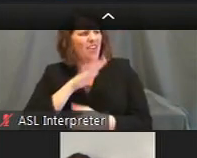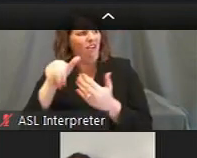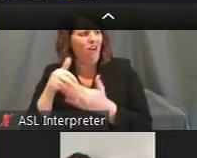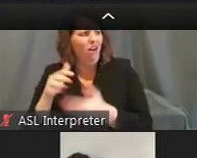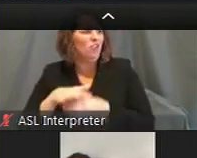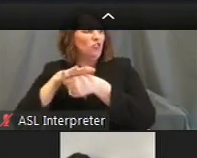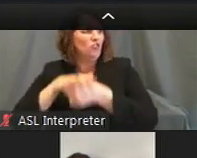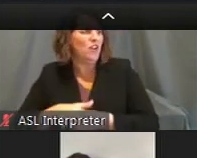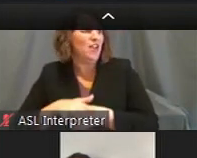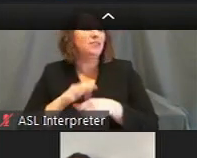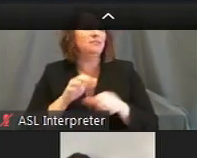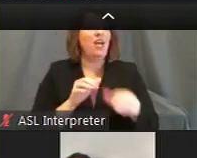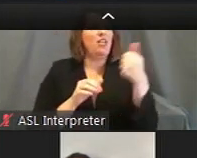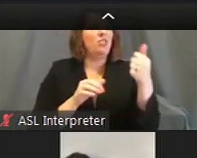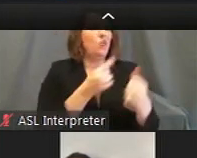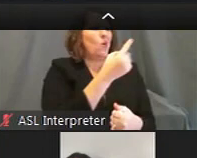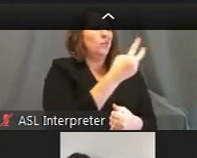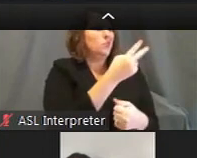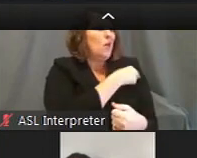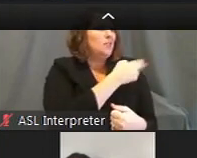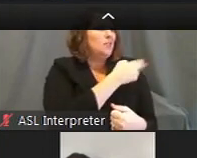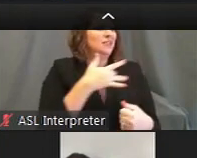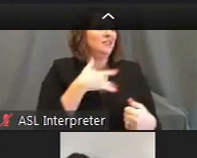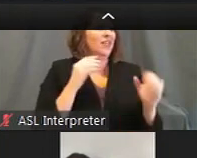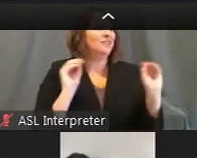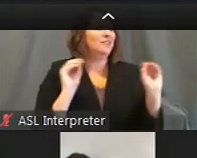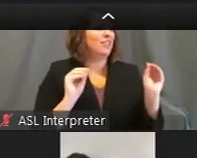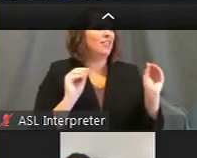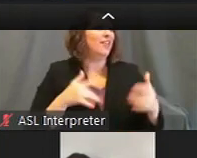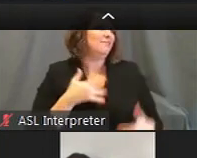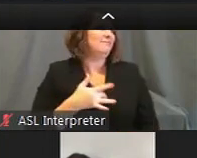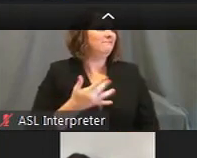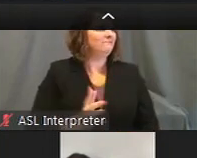or two are not. They're working together in a pretty special way.